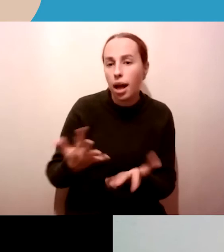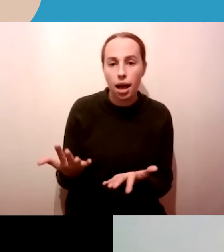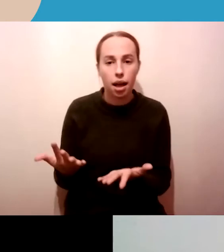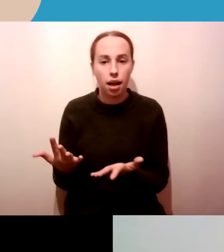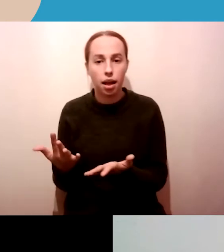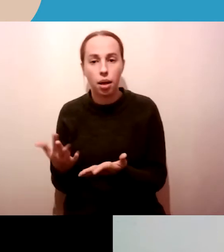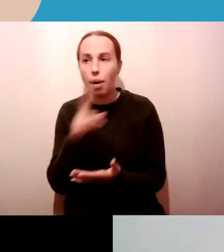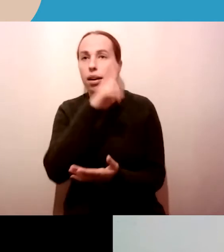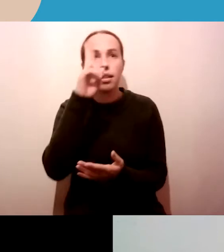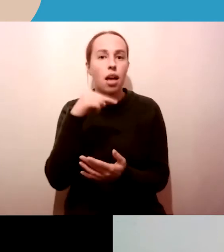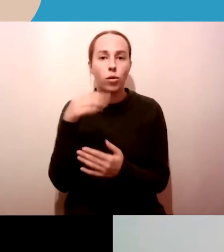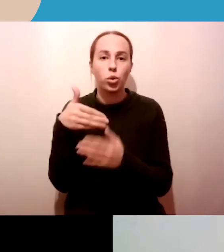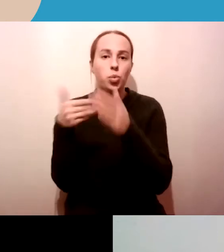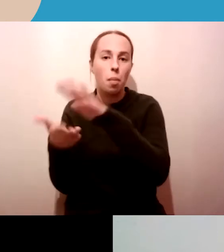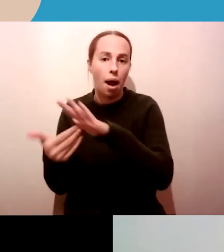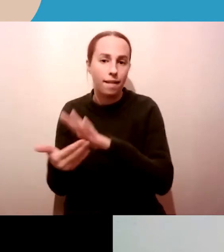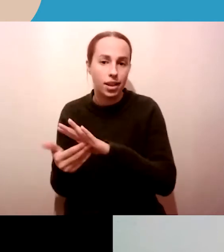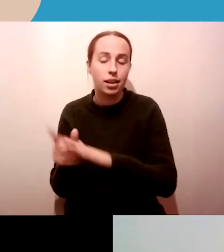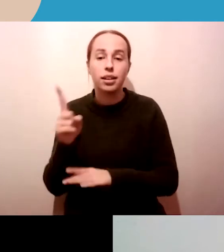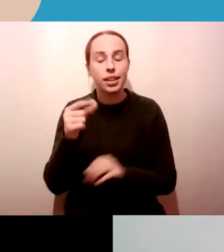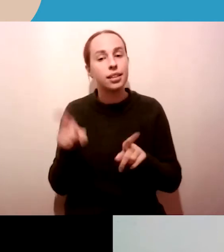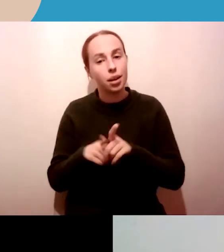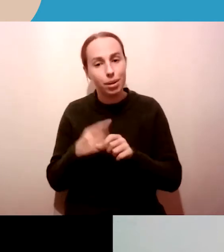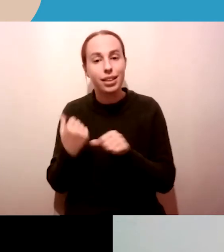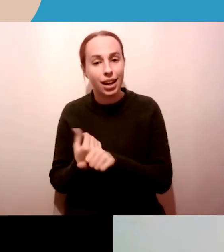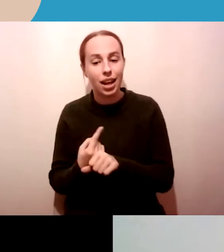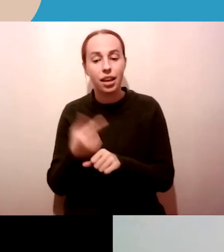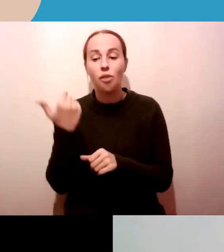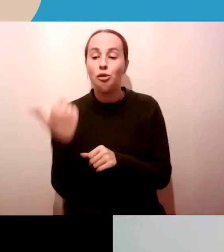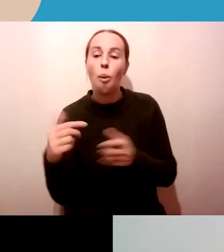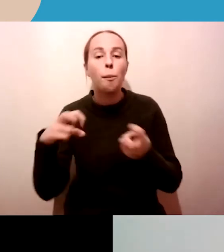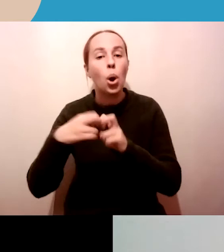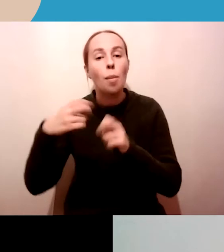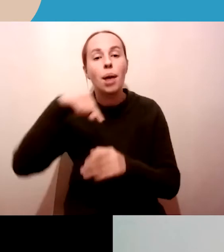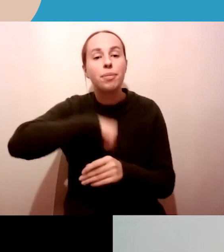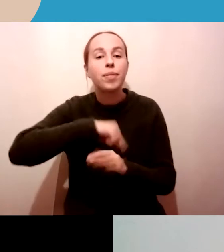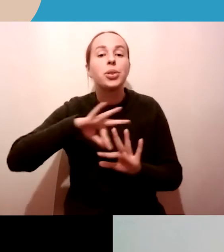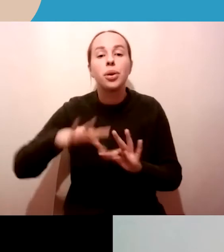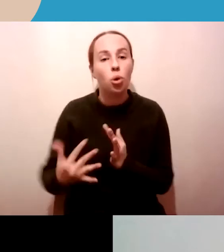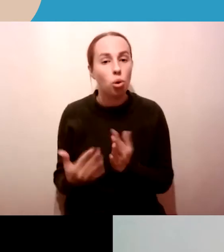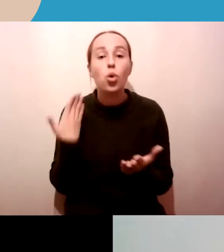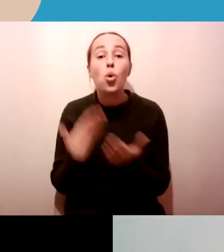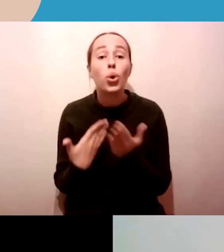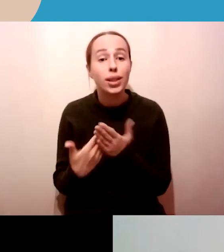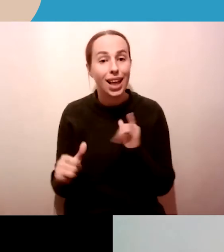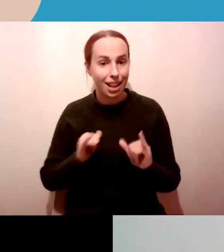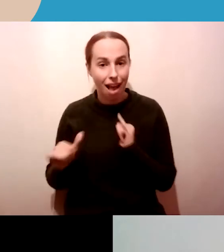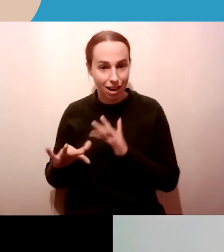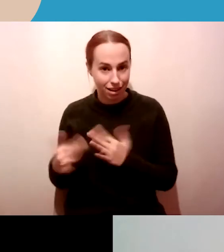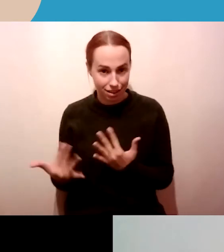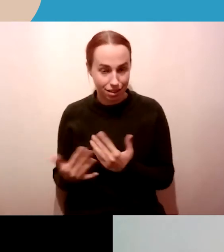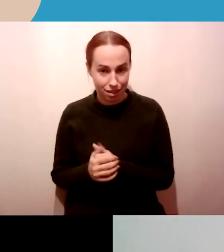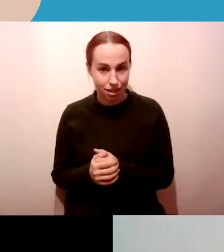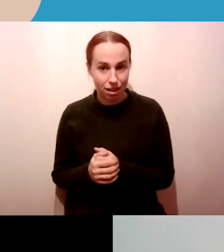only punished. In this case, the problem has to be addressed from its